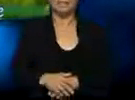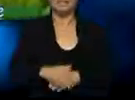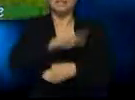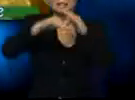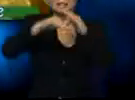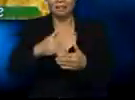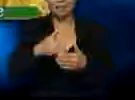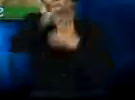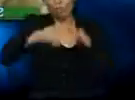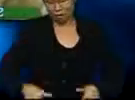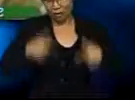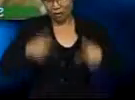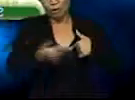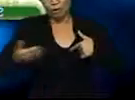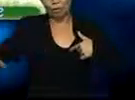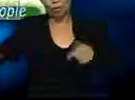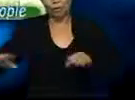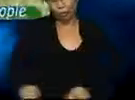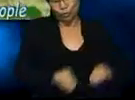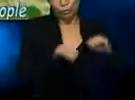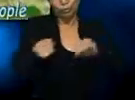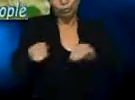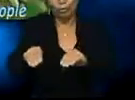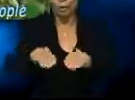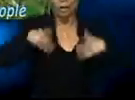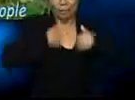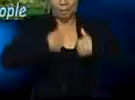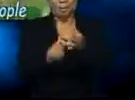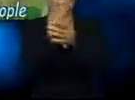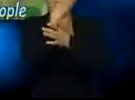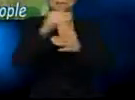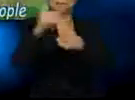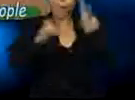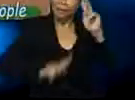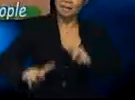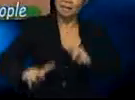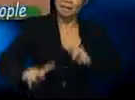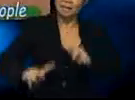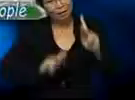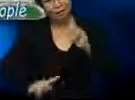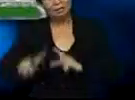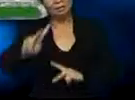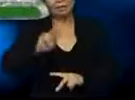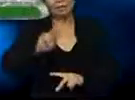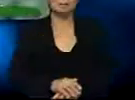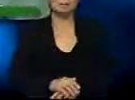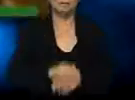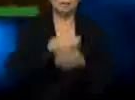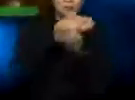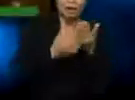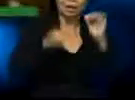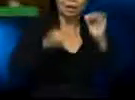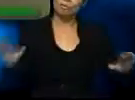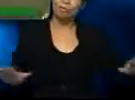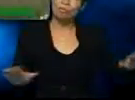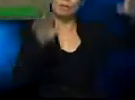living things move, animals, plants and people. Some can